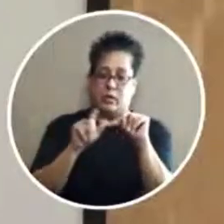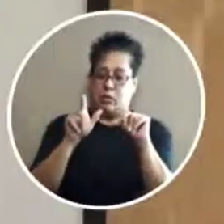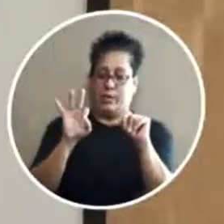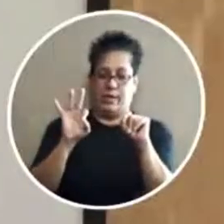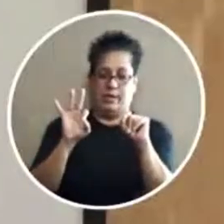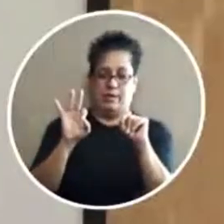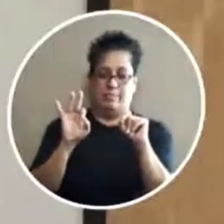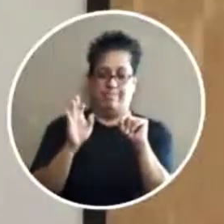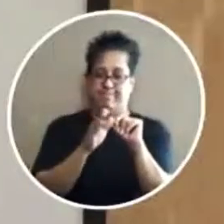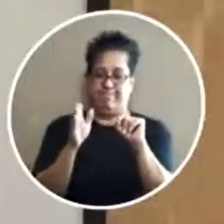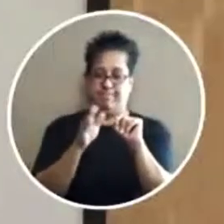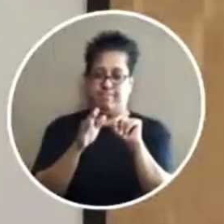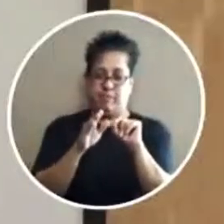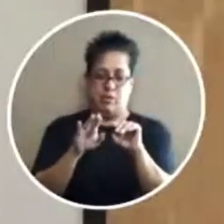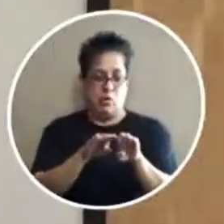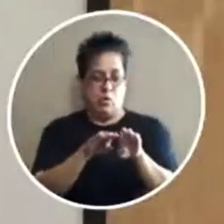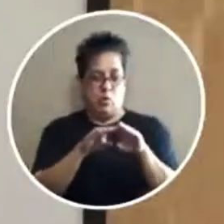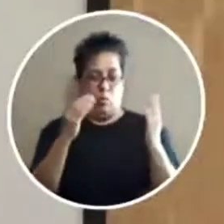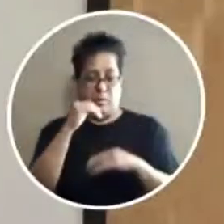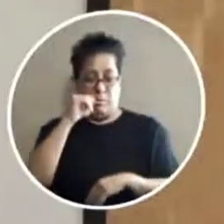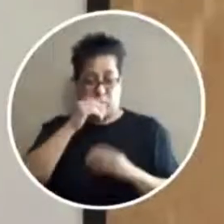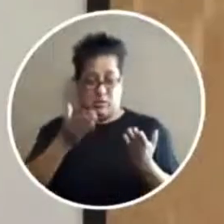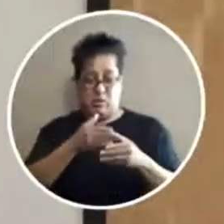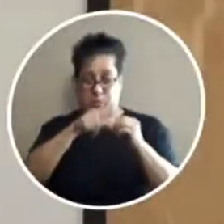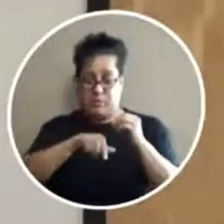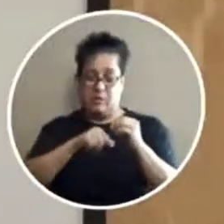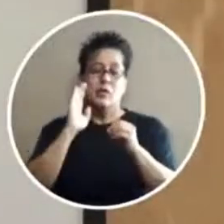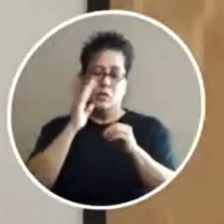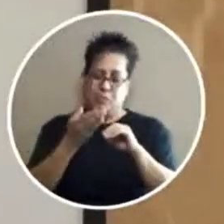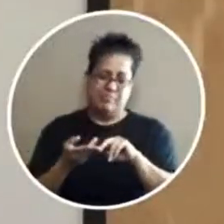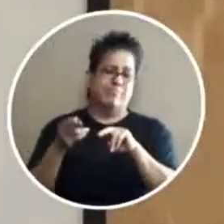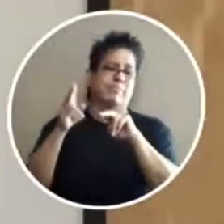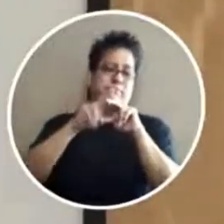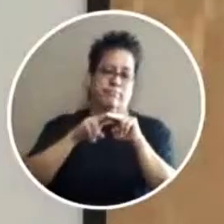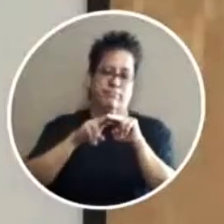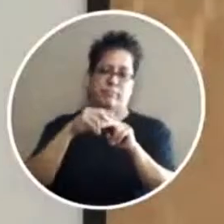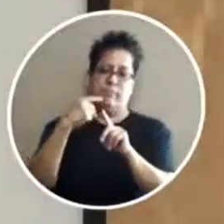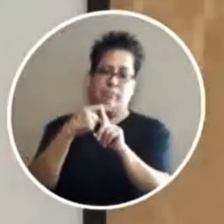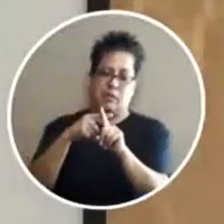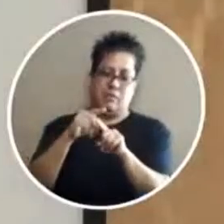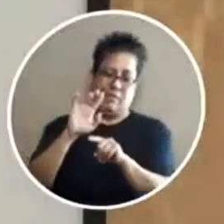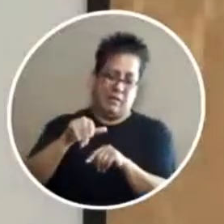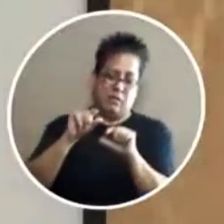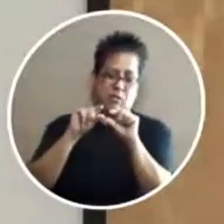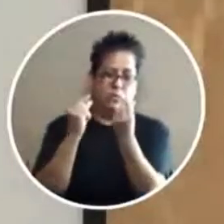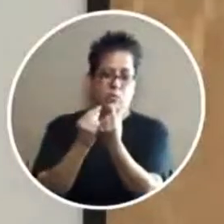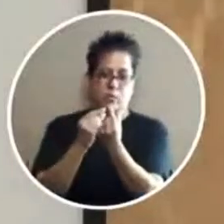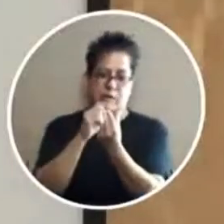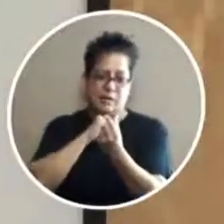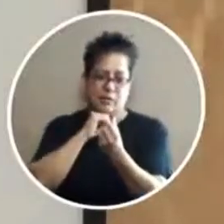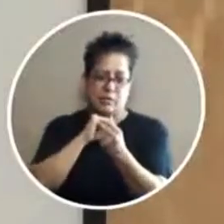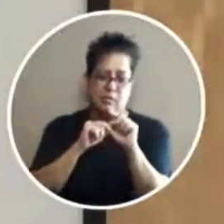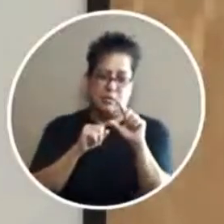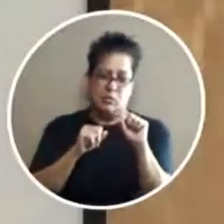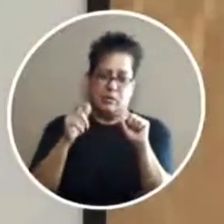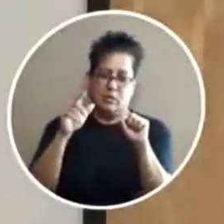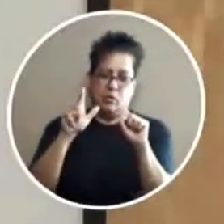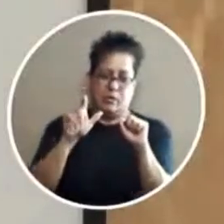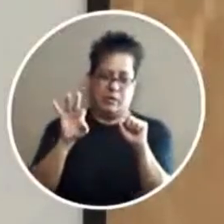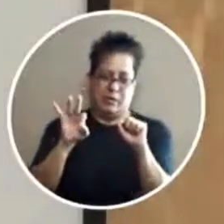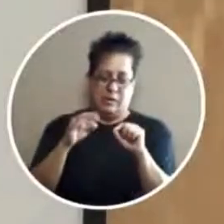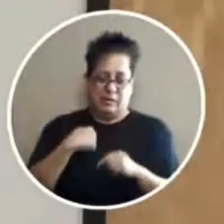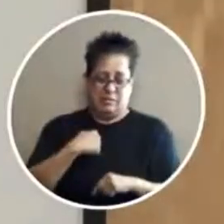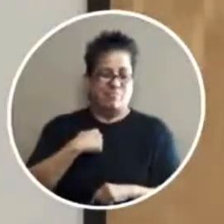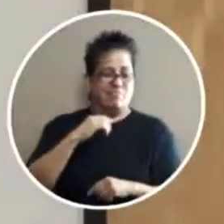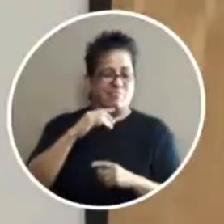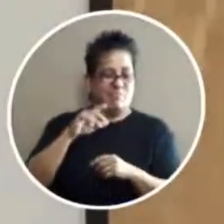29. Opening bars in El Paso will only further increase the positive cases in this age group. I will be making a final decision in the